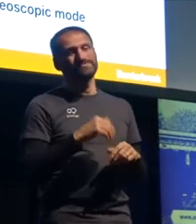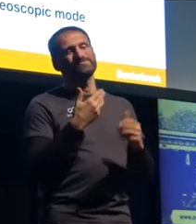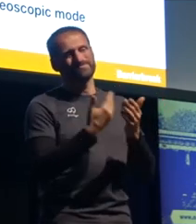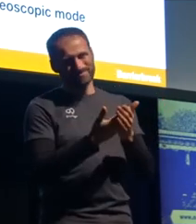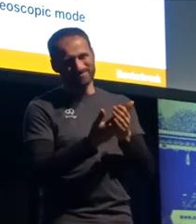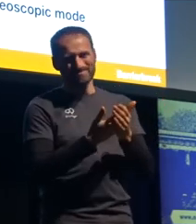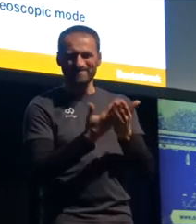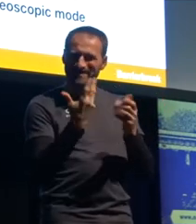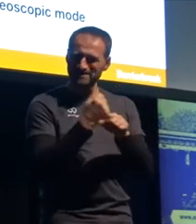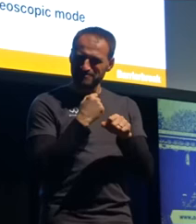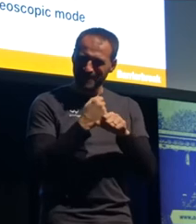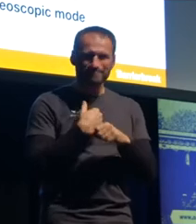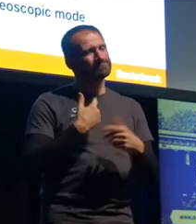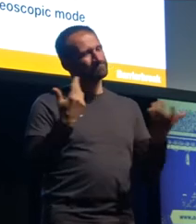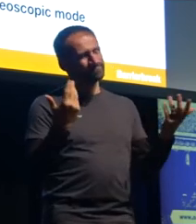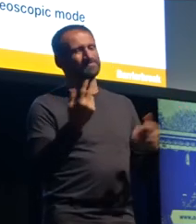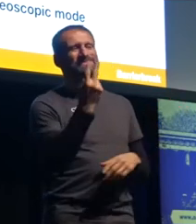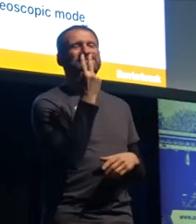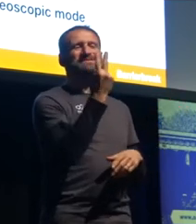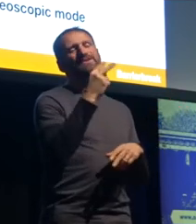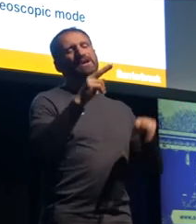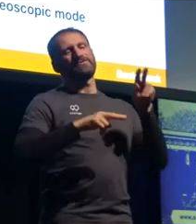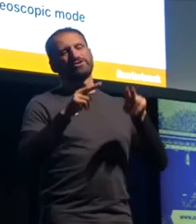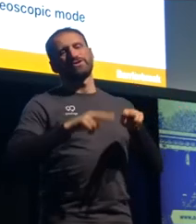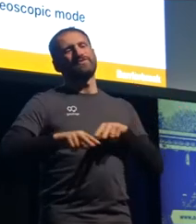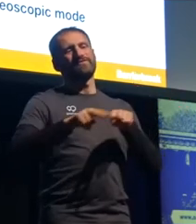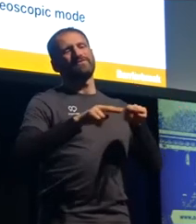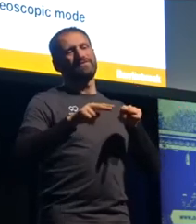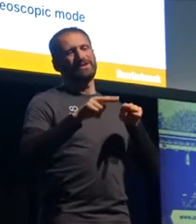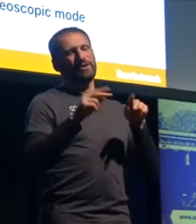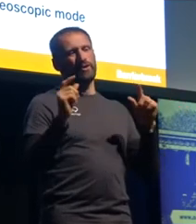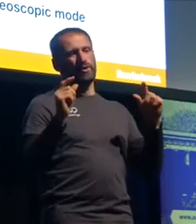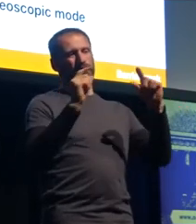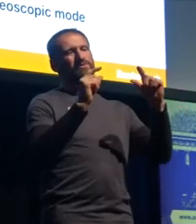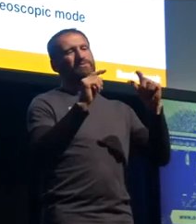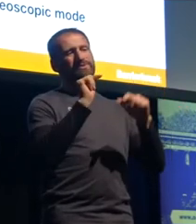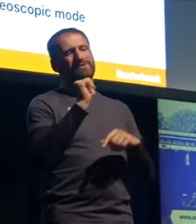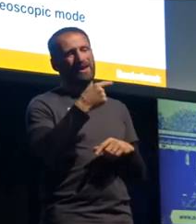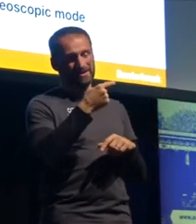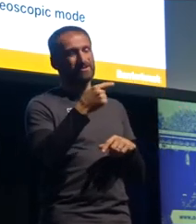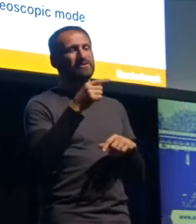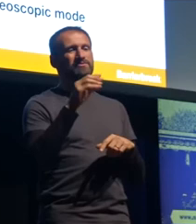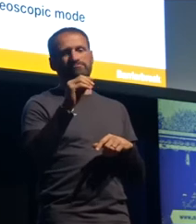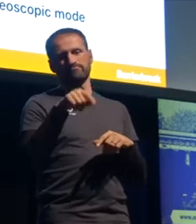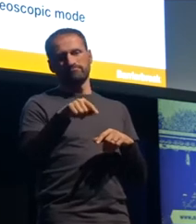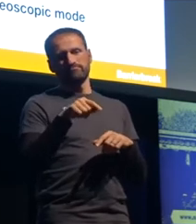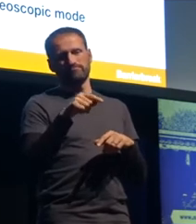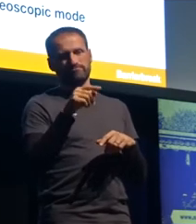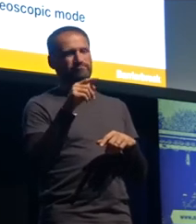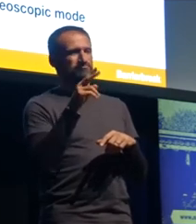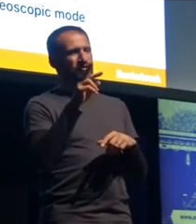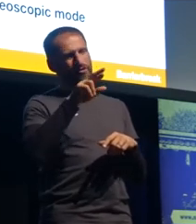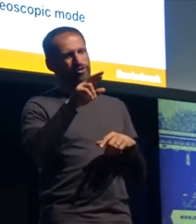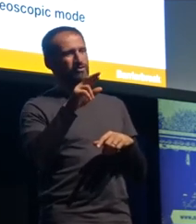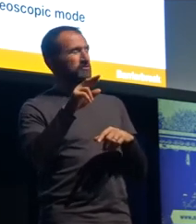basically having two different video tags with the same WebRTC output and applying an SVG filter on top of